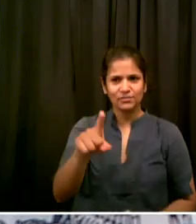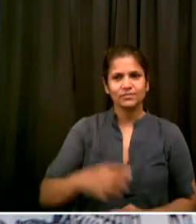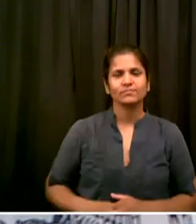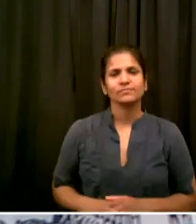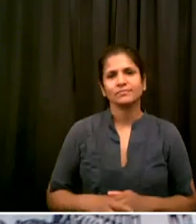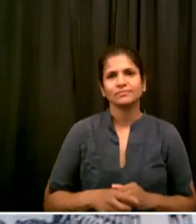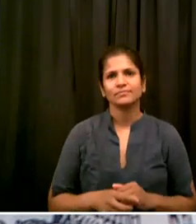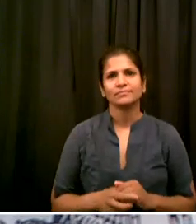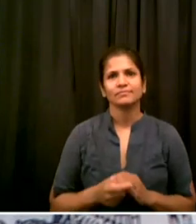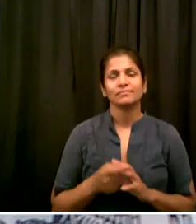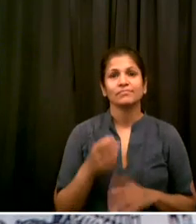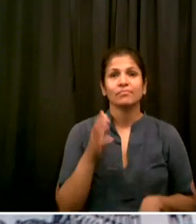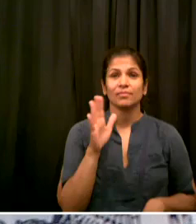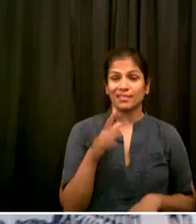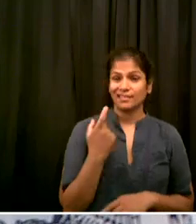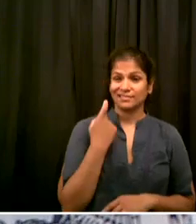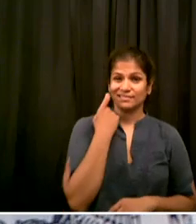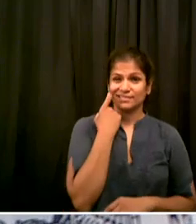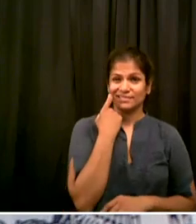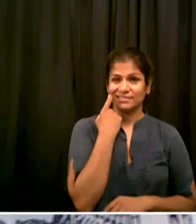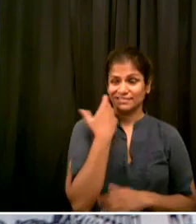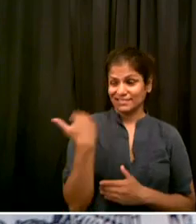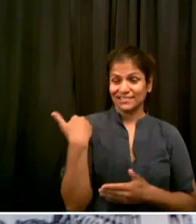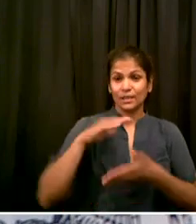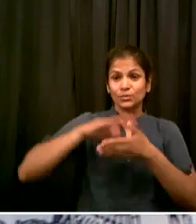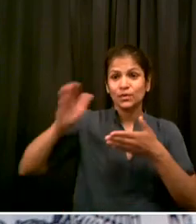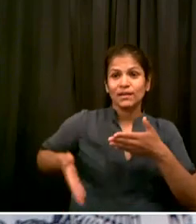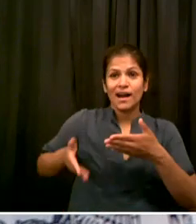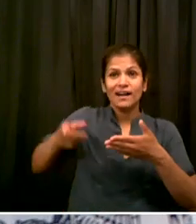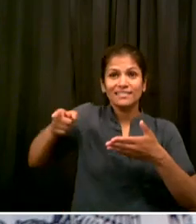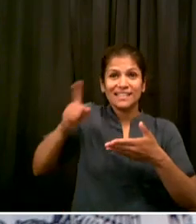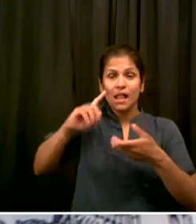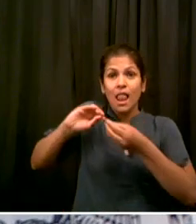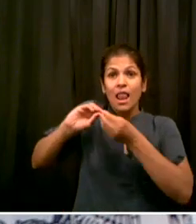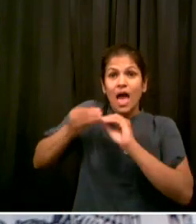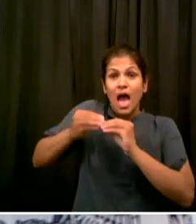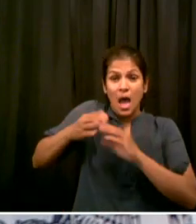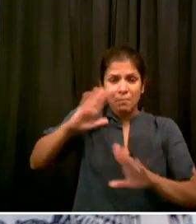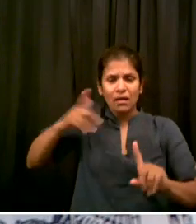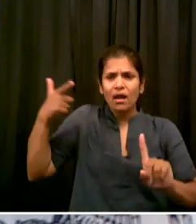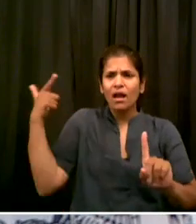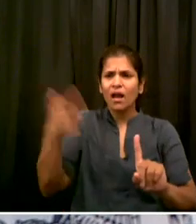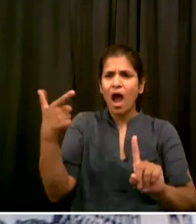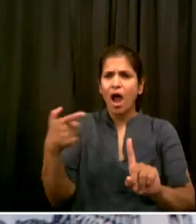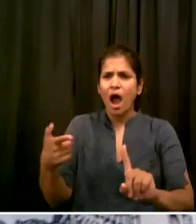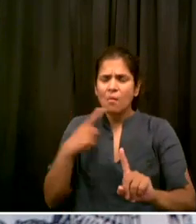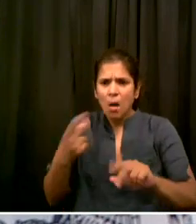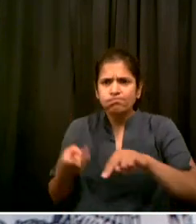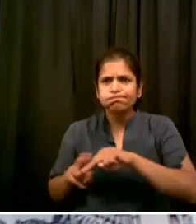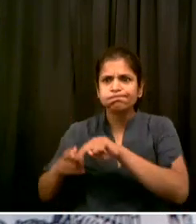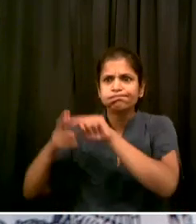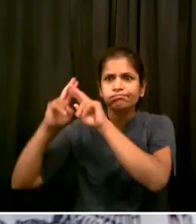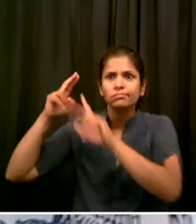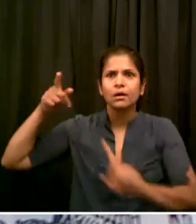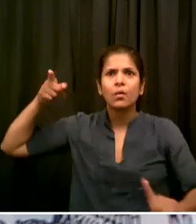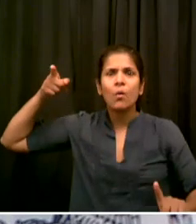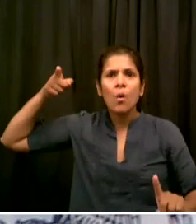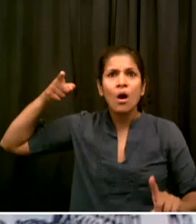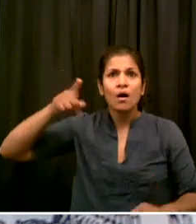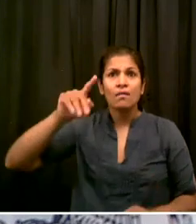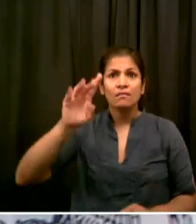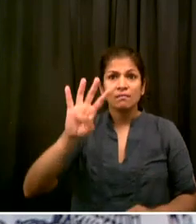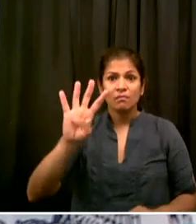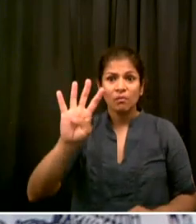the weekend, and I guess there were 45 shootings, I think 8 fatalities. Have you had any second